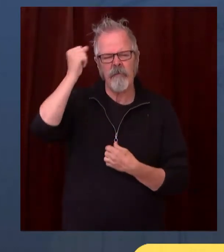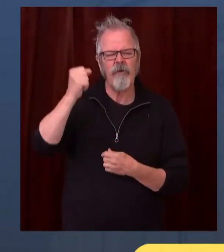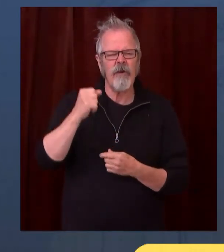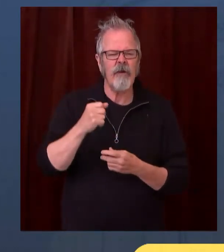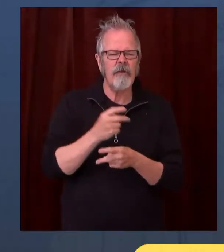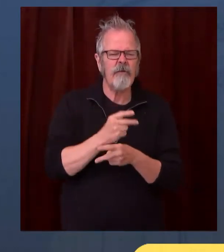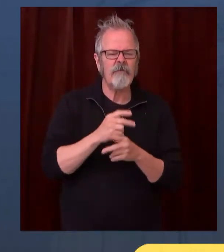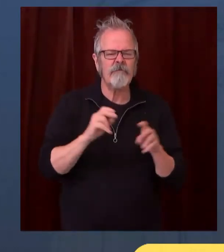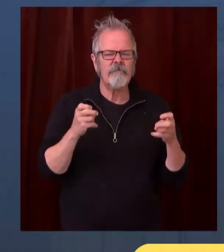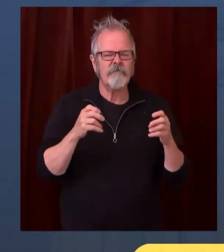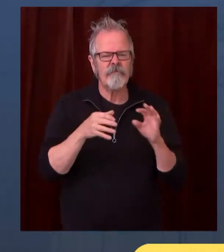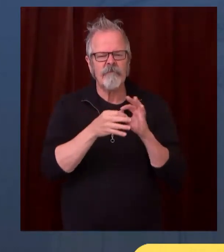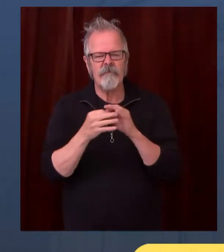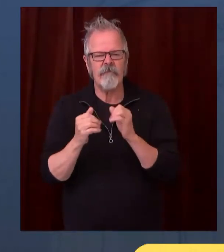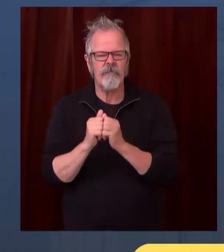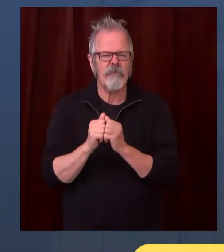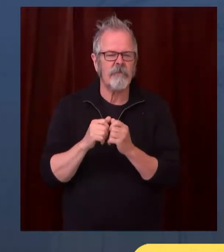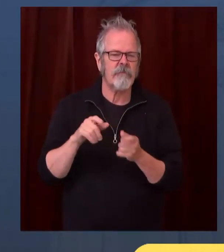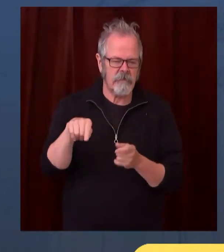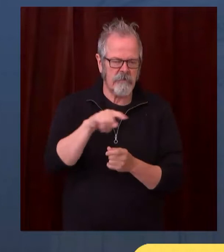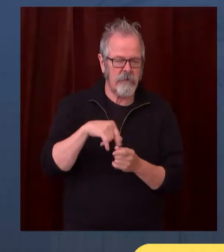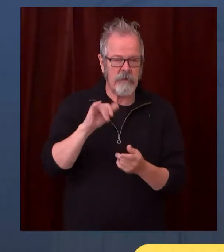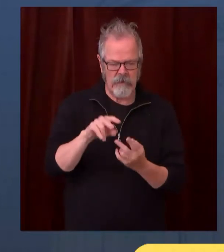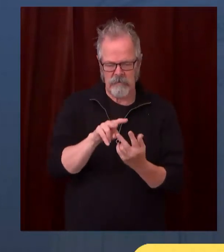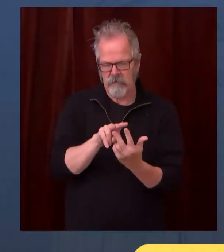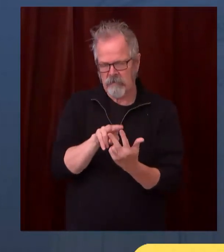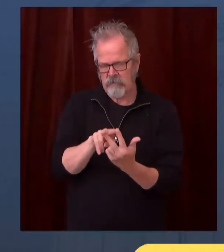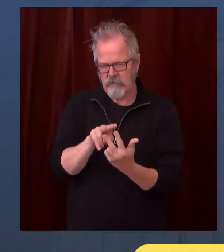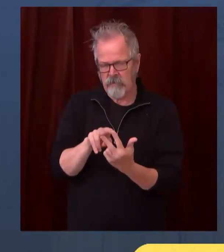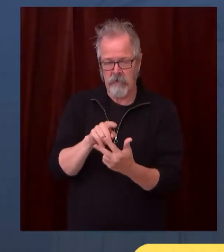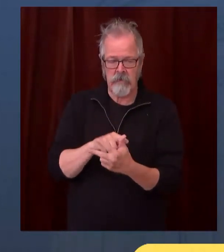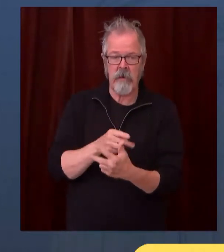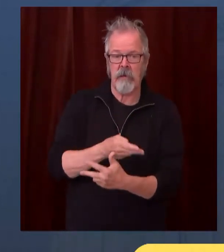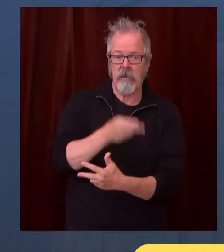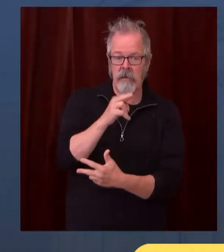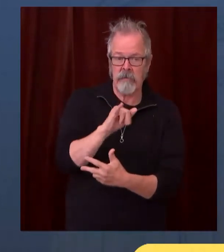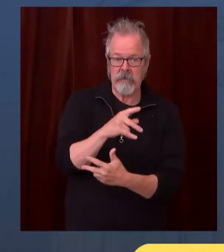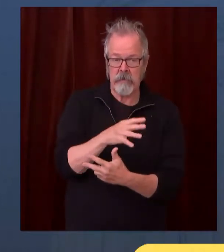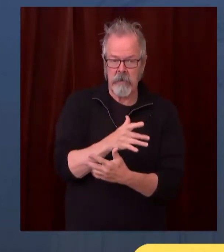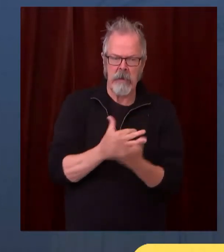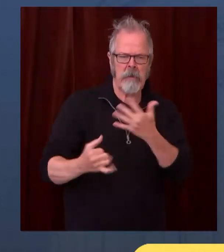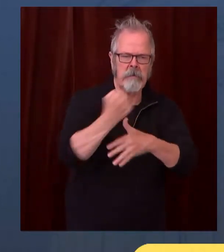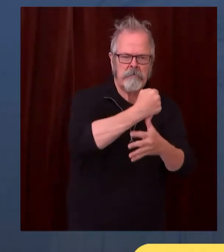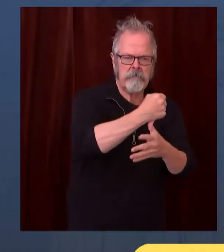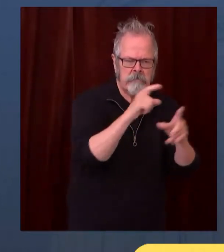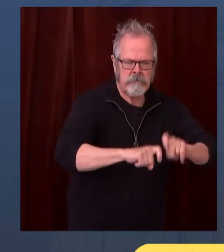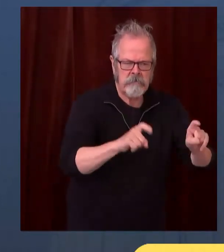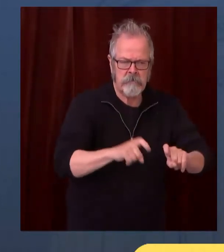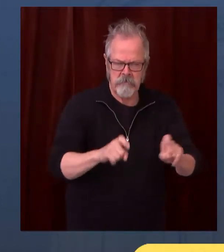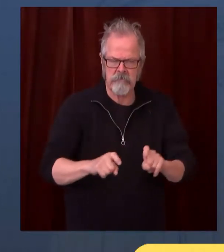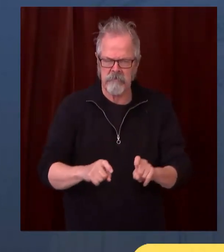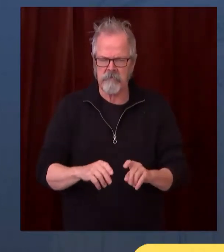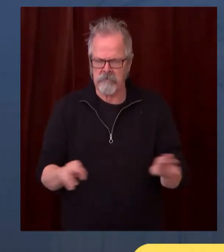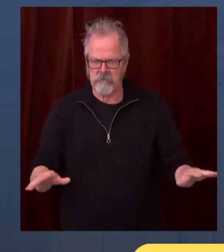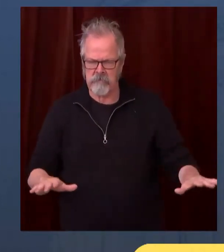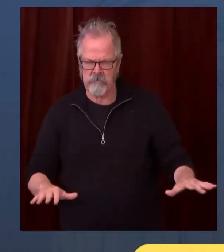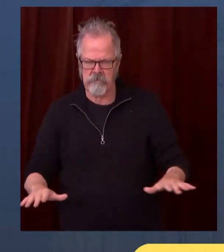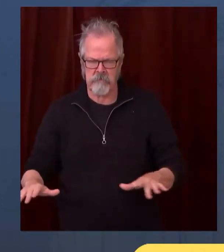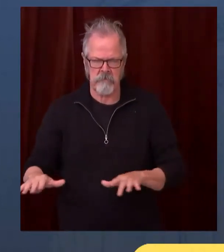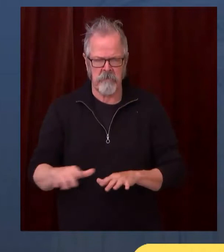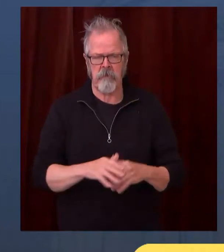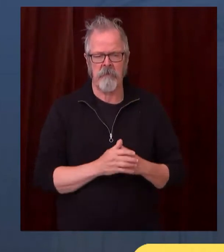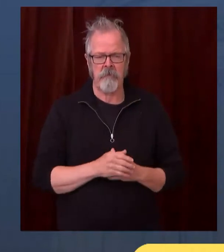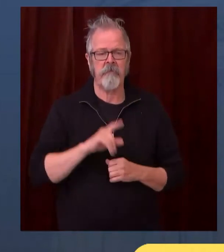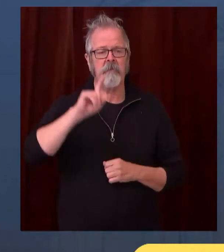place is that the president refused both Republican and Democratic governors' requests to use the Defense